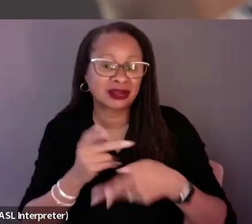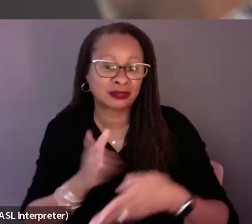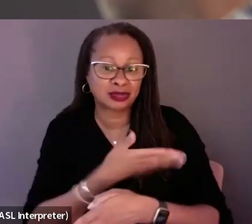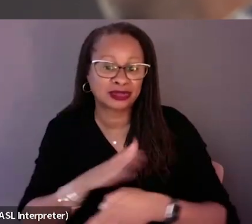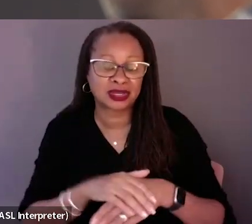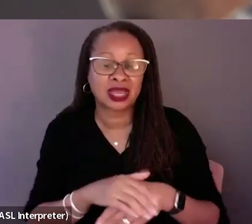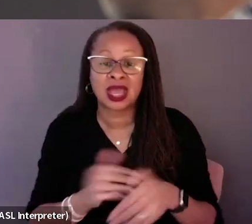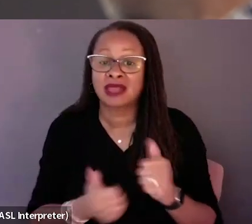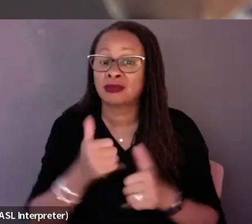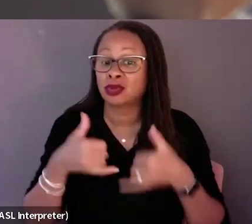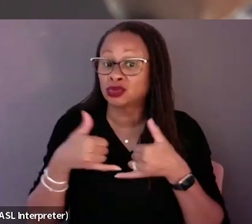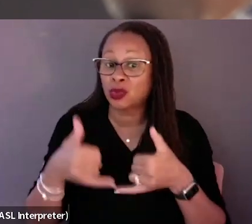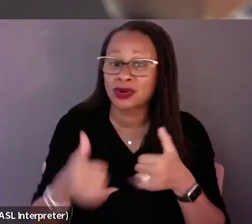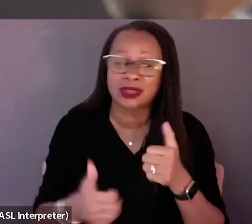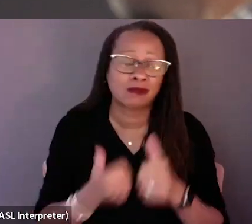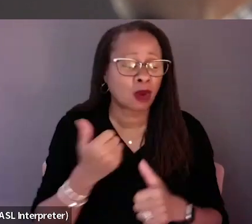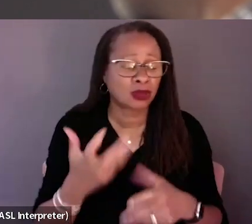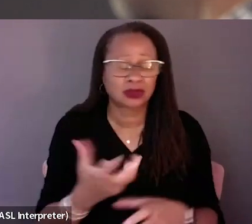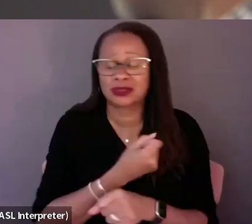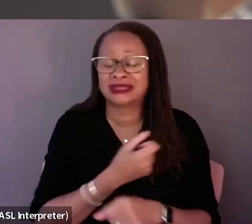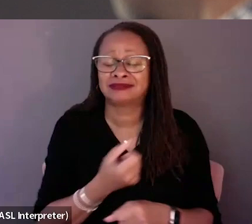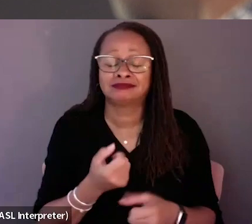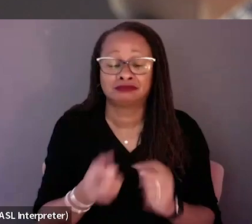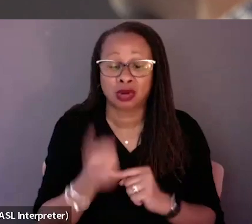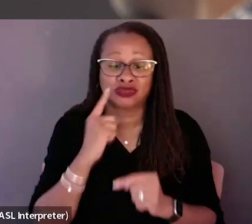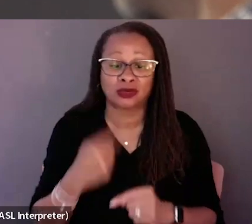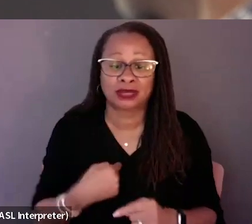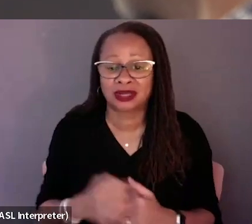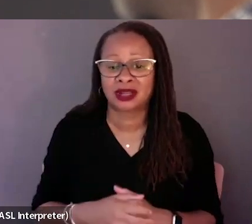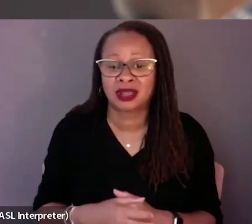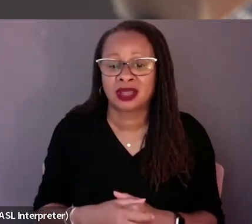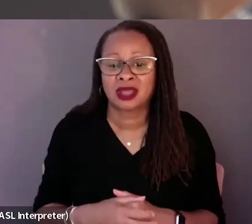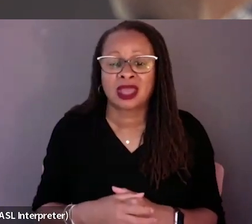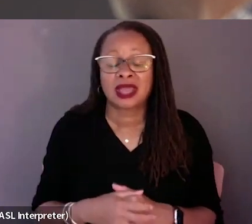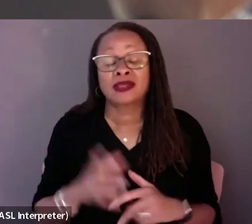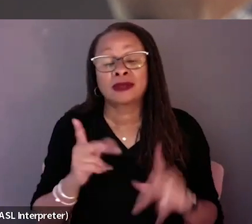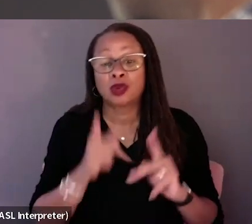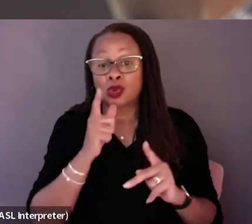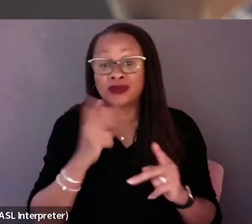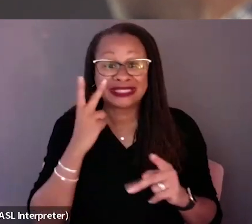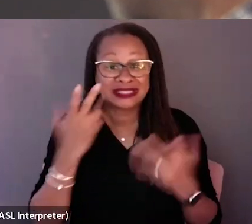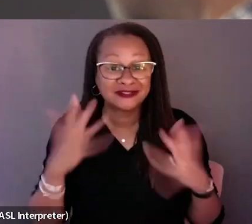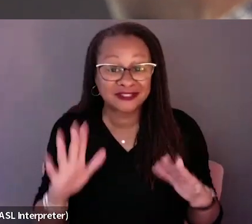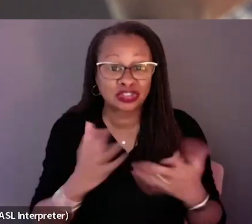rewarding like moments for me so far is, you know, people after the screening who are like